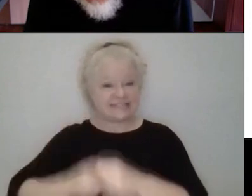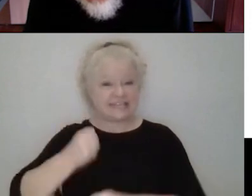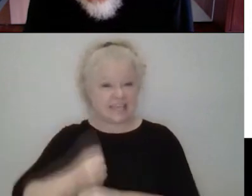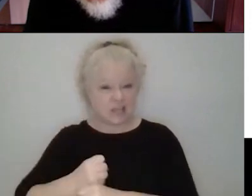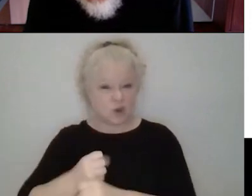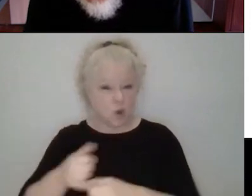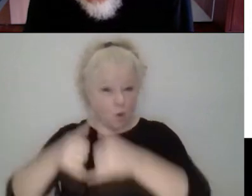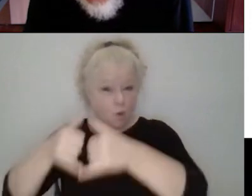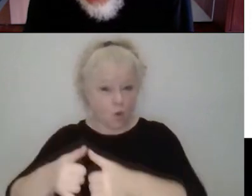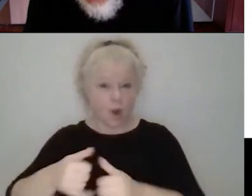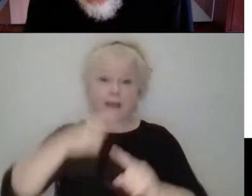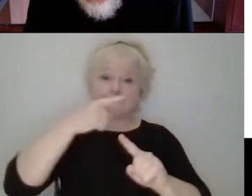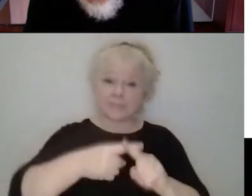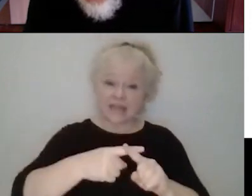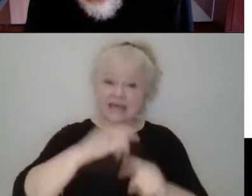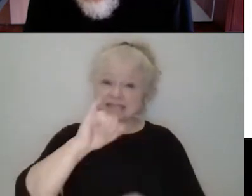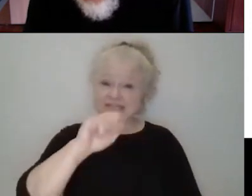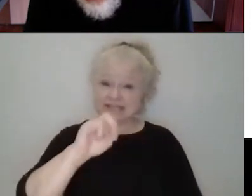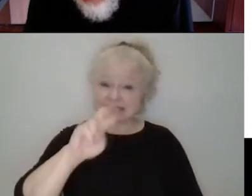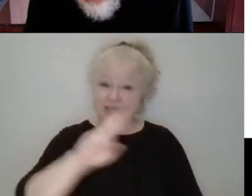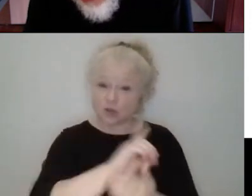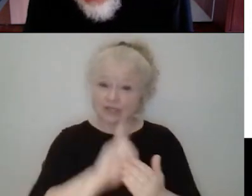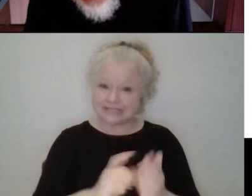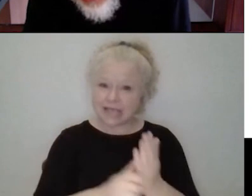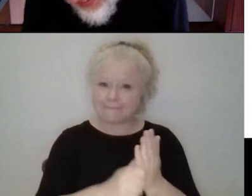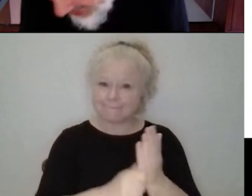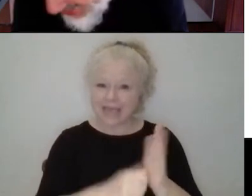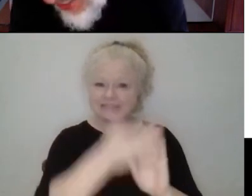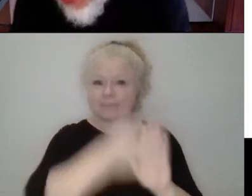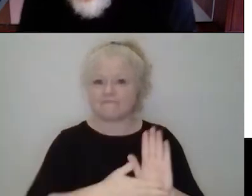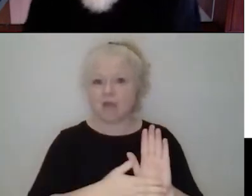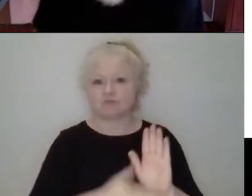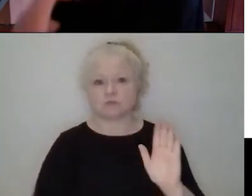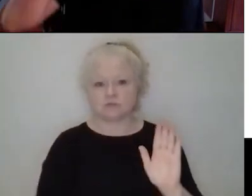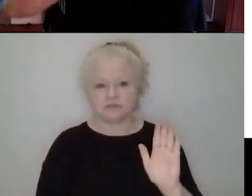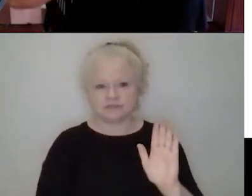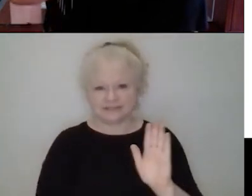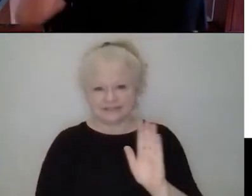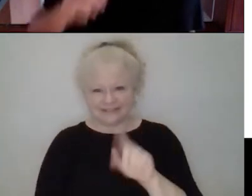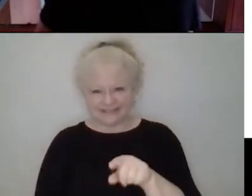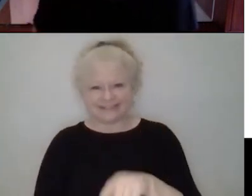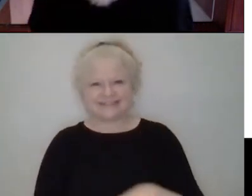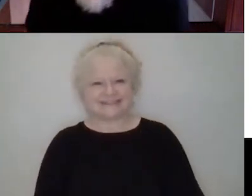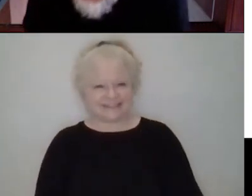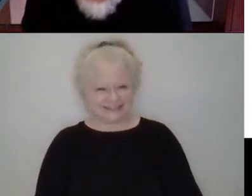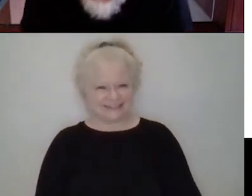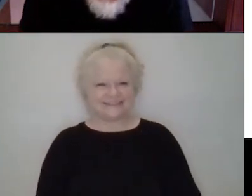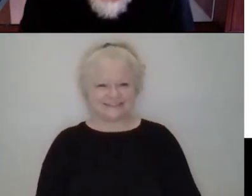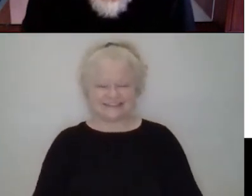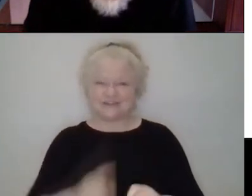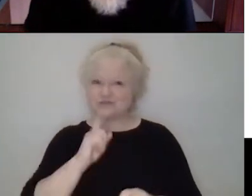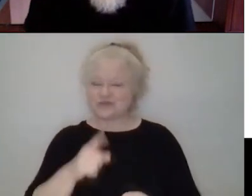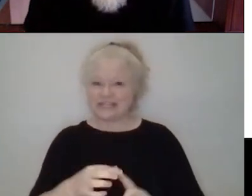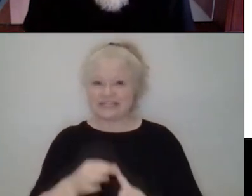Interior Design. So I'm thankful and happy for it. Yeah, I bet you are. No, but it was super,